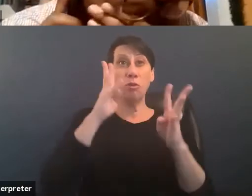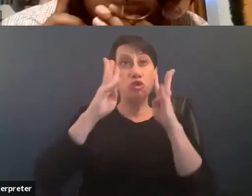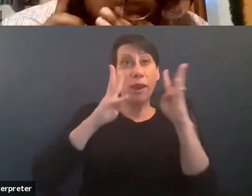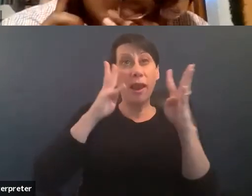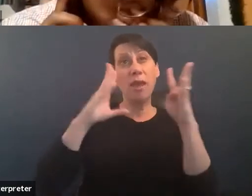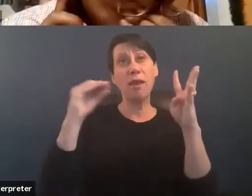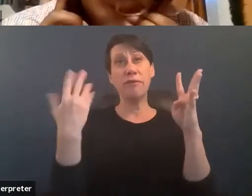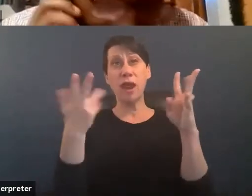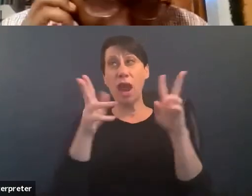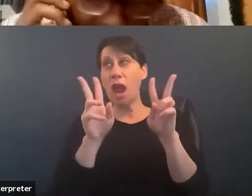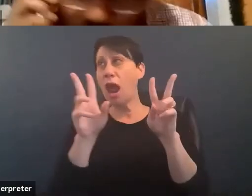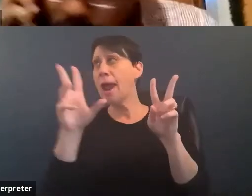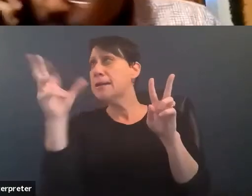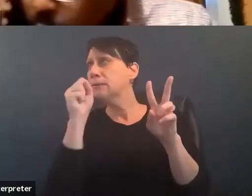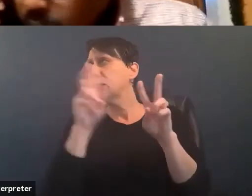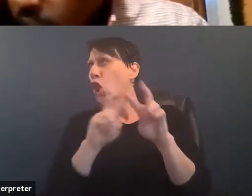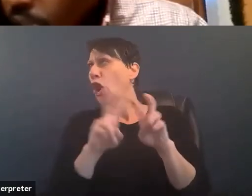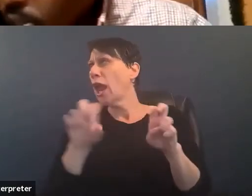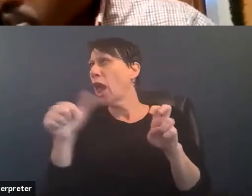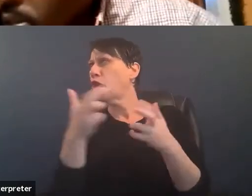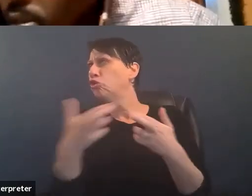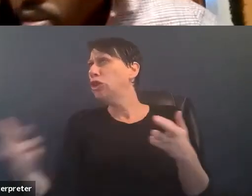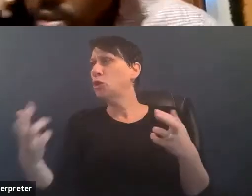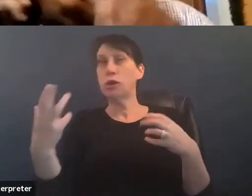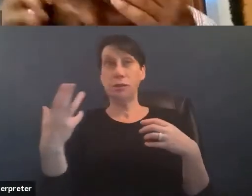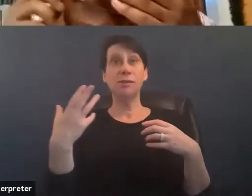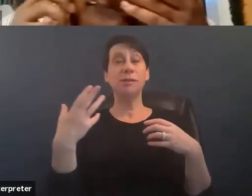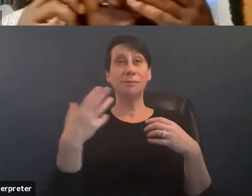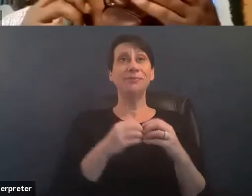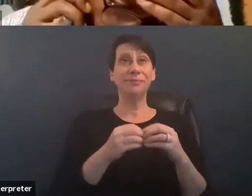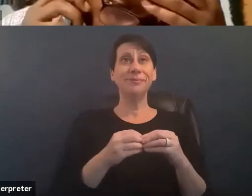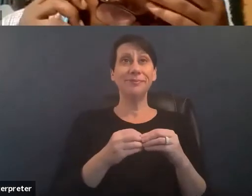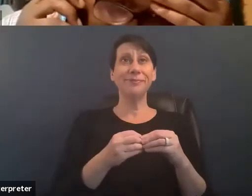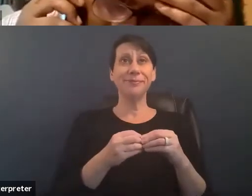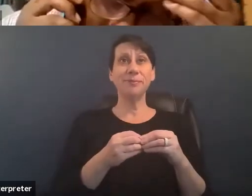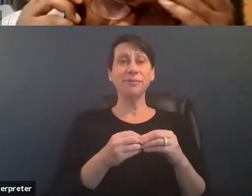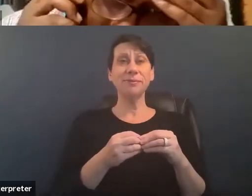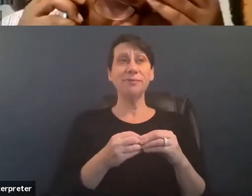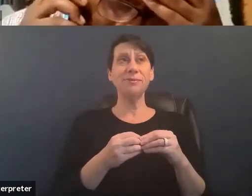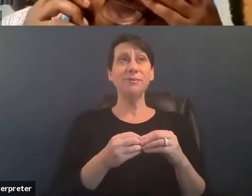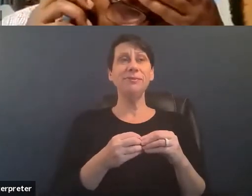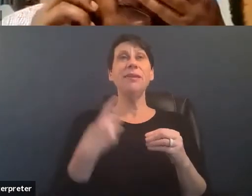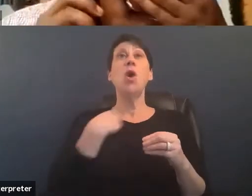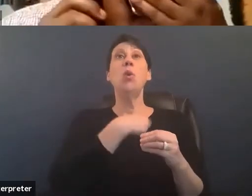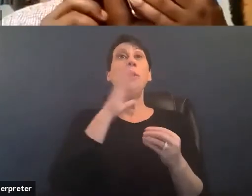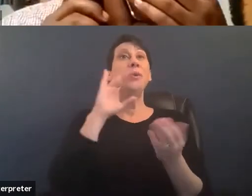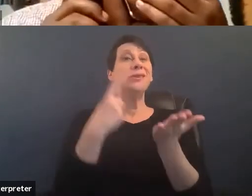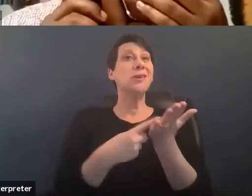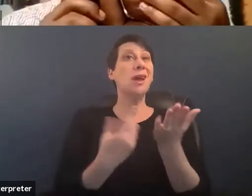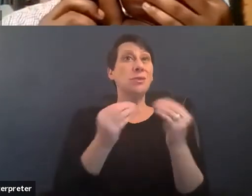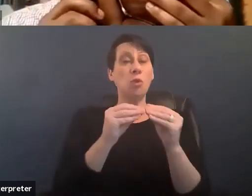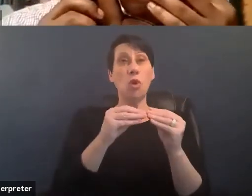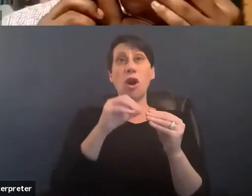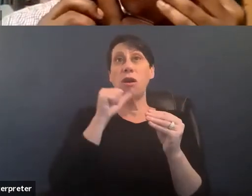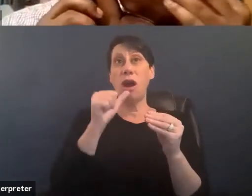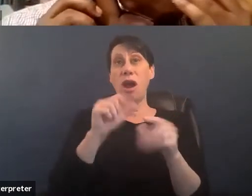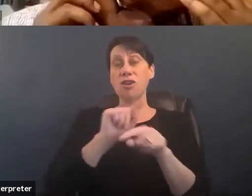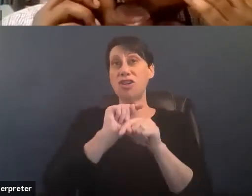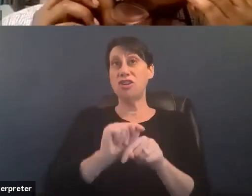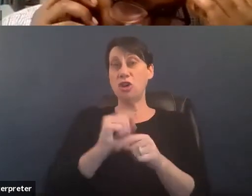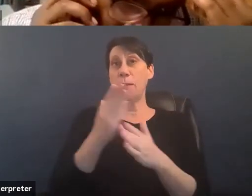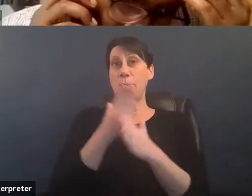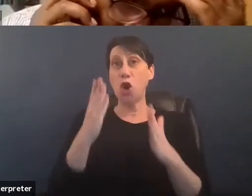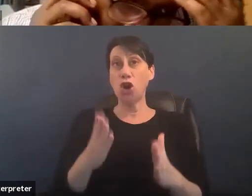other resources. And as they've talked about, and we're going to share a little bit later about some of those non-traditional partners and some of those